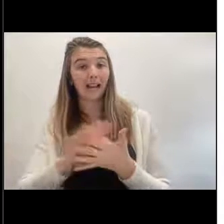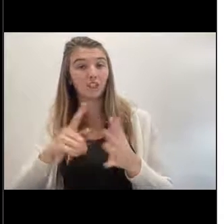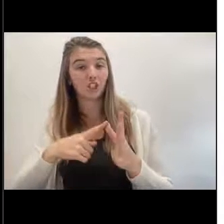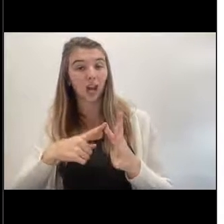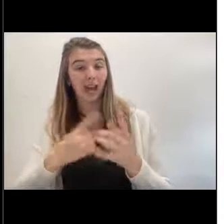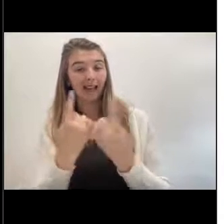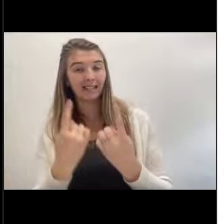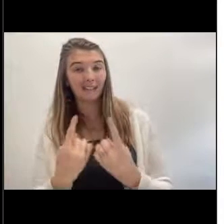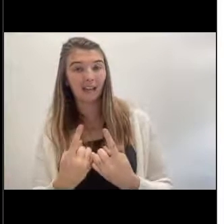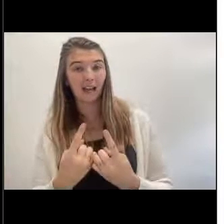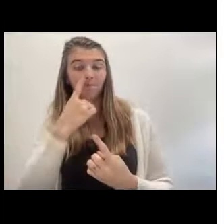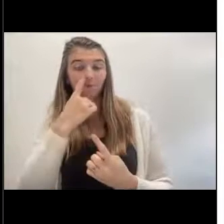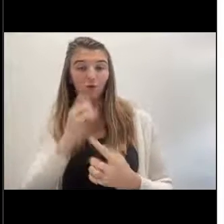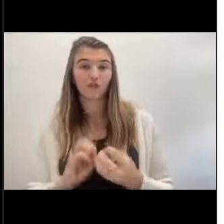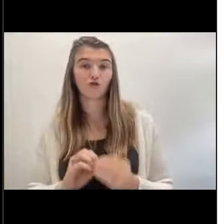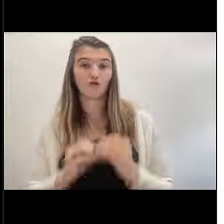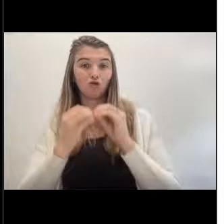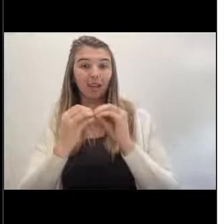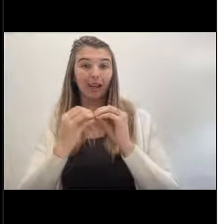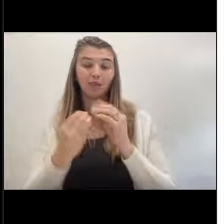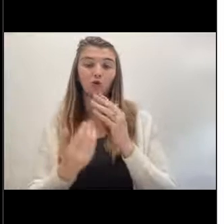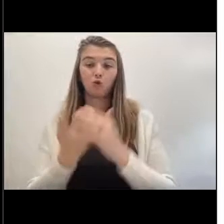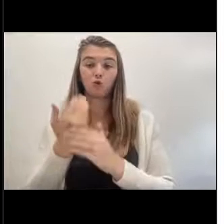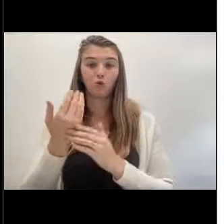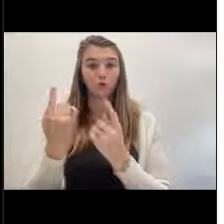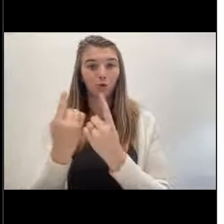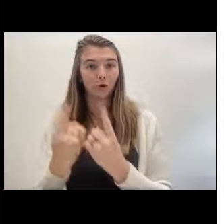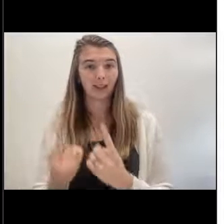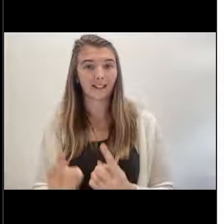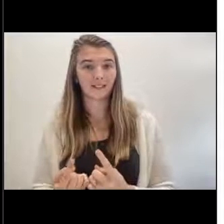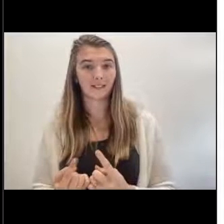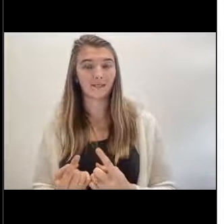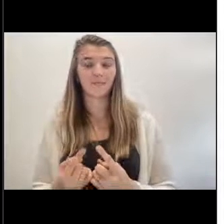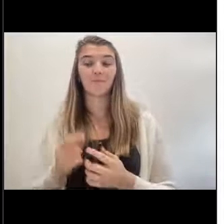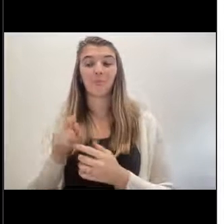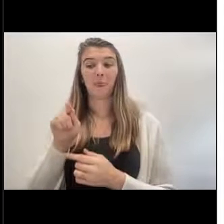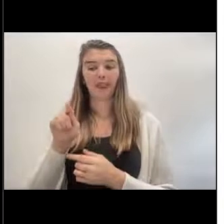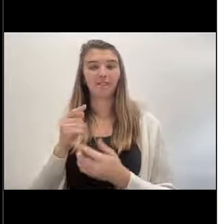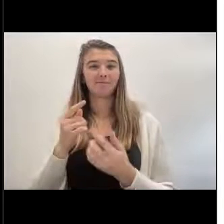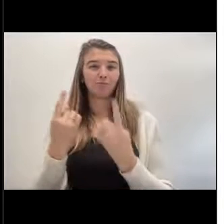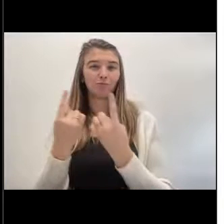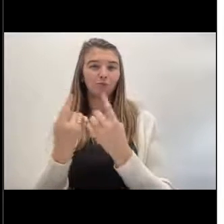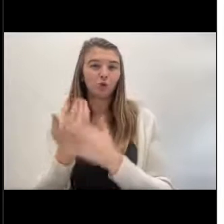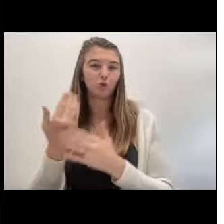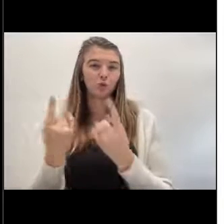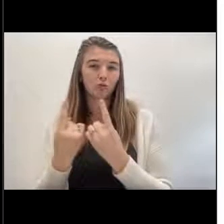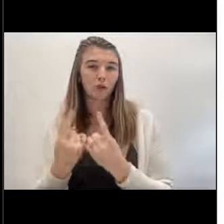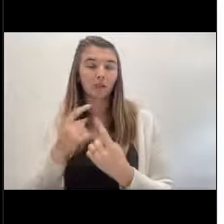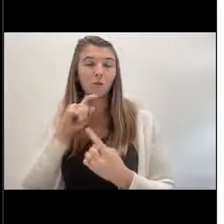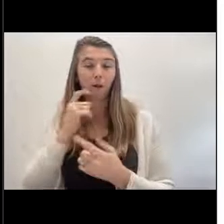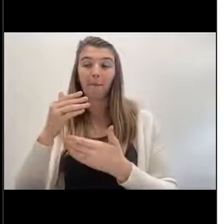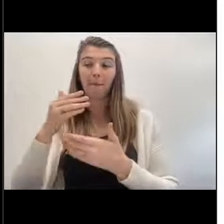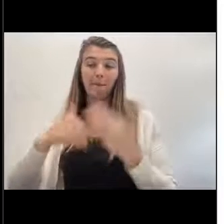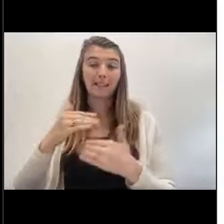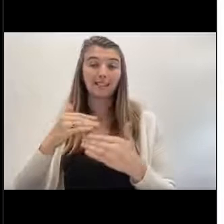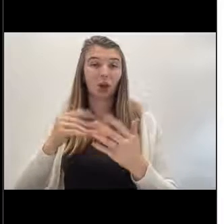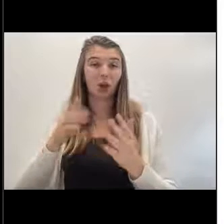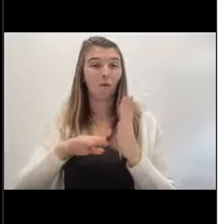polyethylene terephthalate, so enzymatically, and get a mixture of ethylene glycol and terephthalic acid, and then you can use that